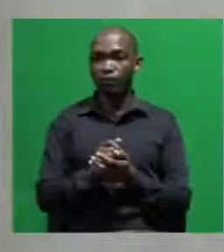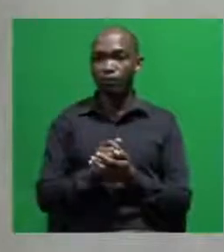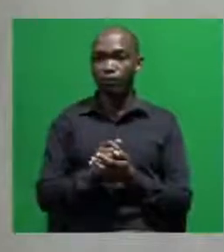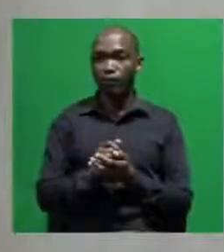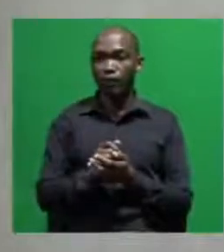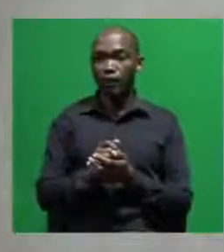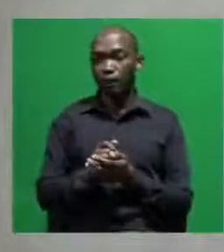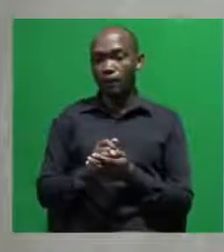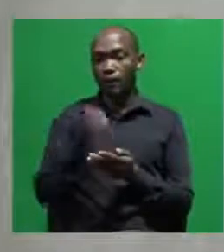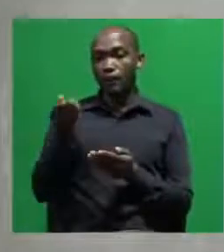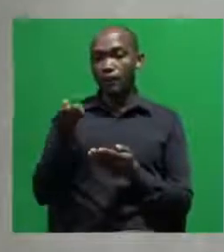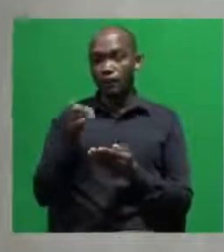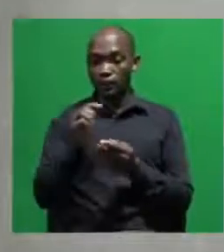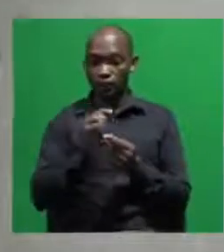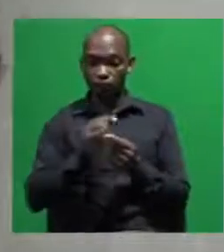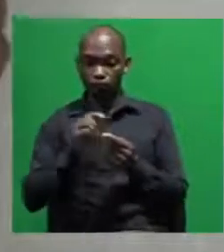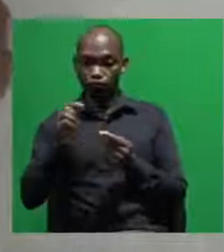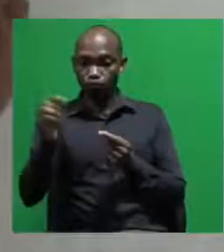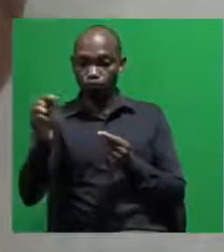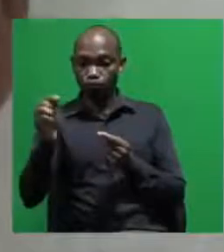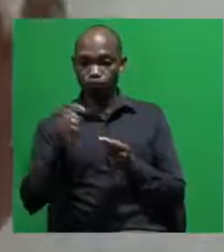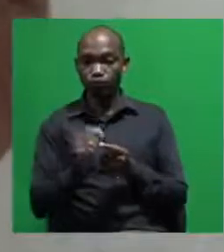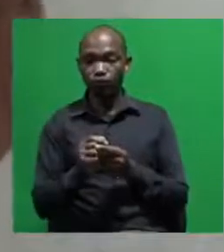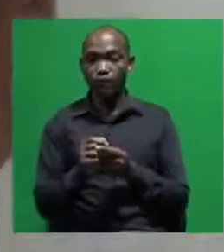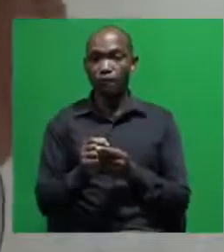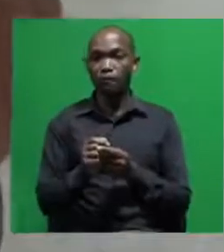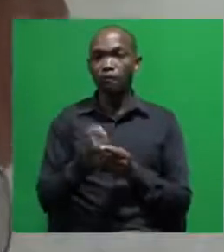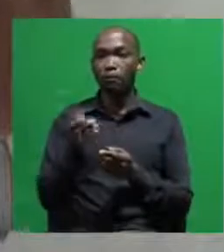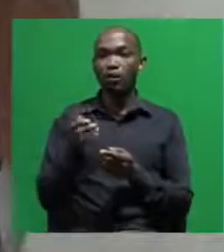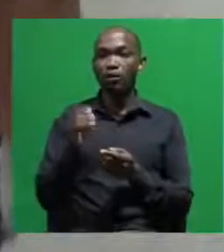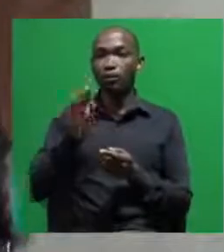this is called as breadth,